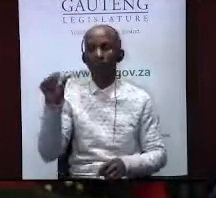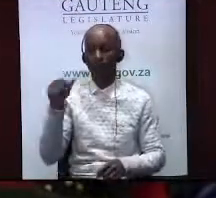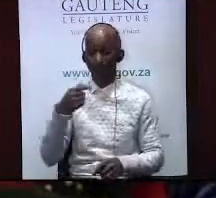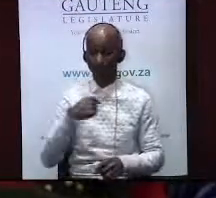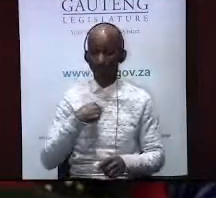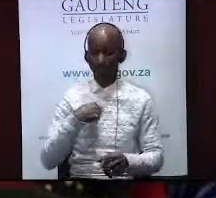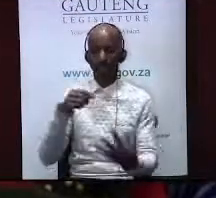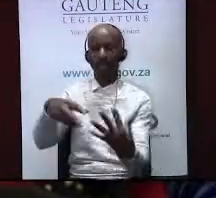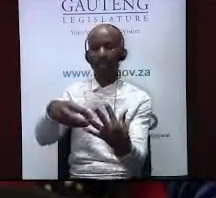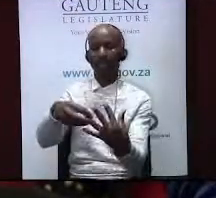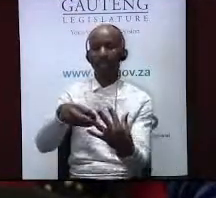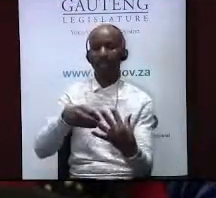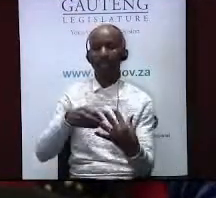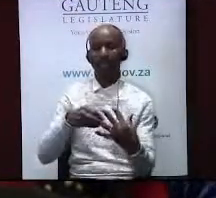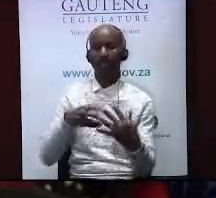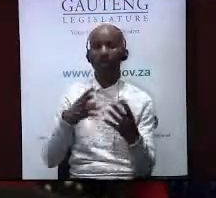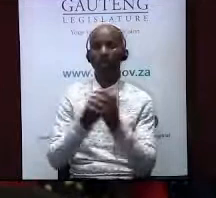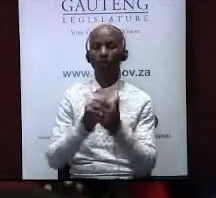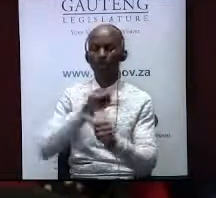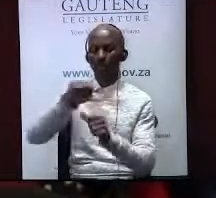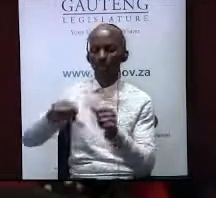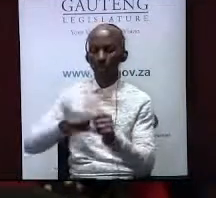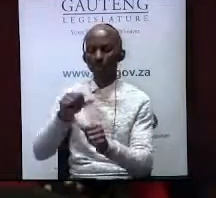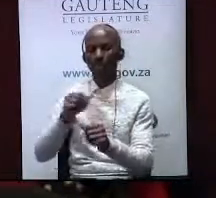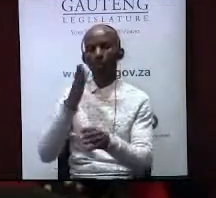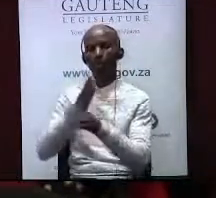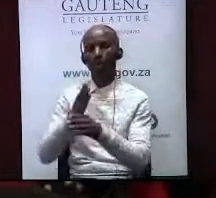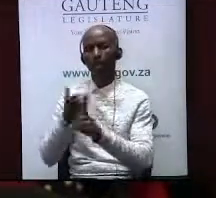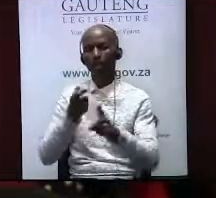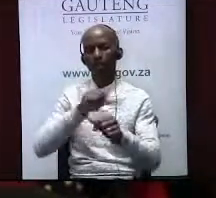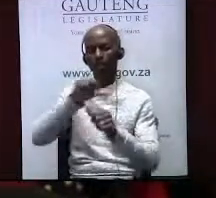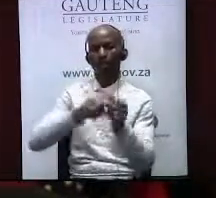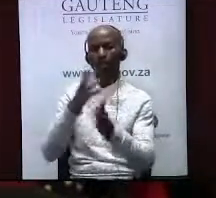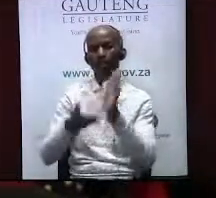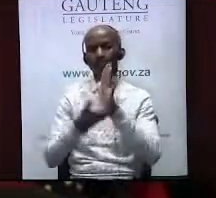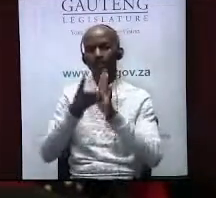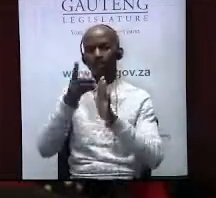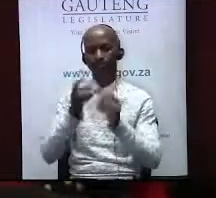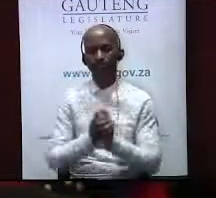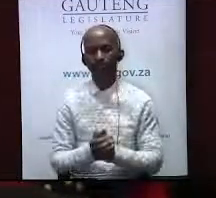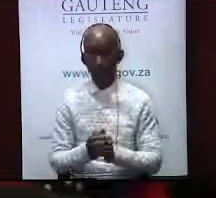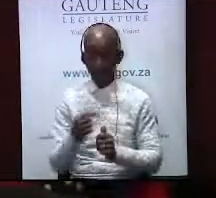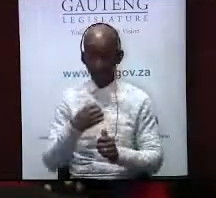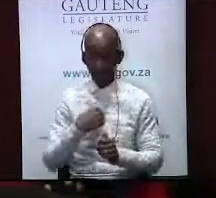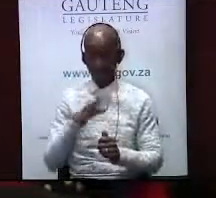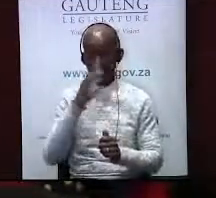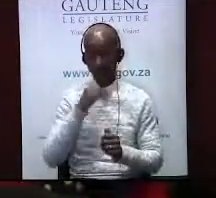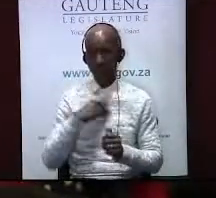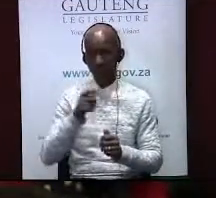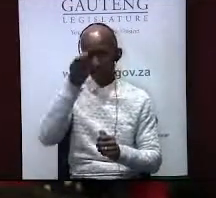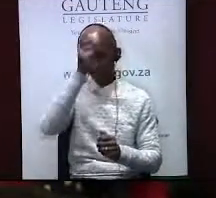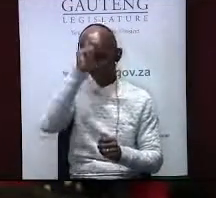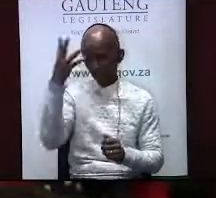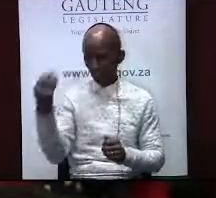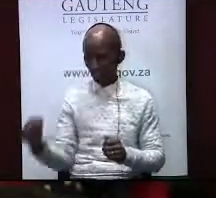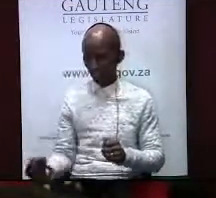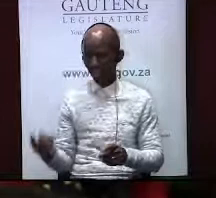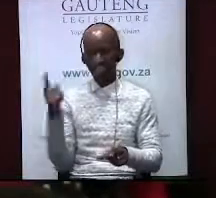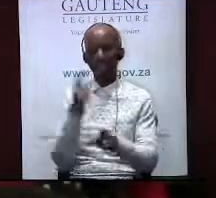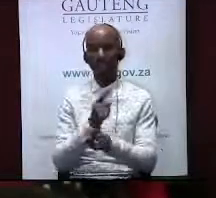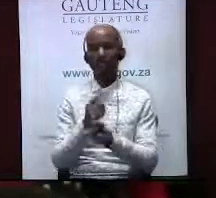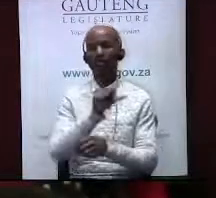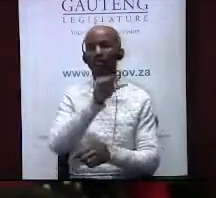I'm invited by the social workers from social development. I speak to a boy child every week.